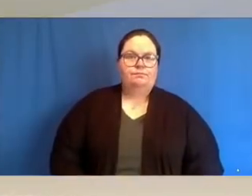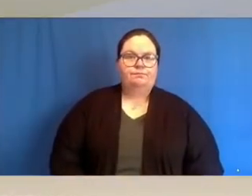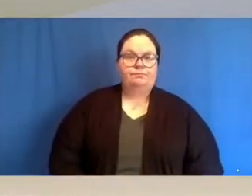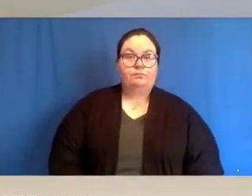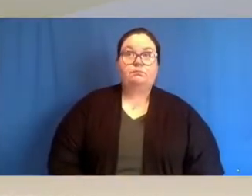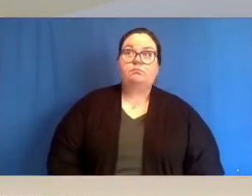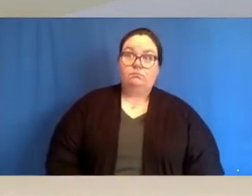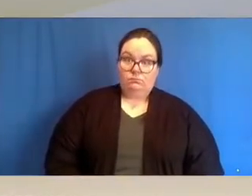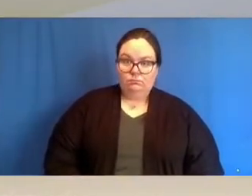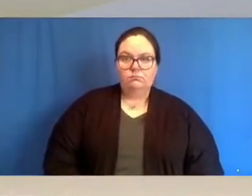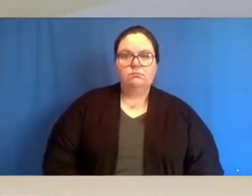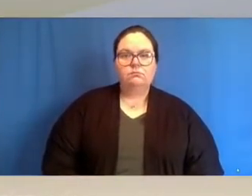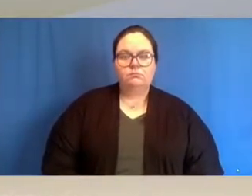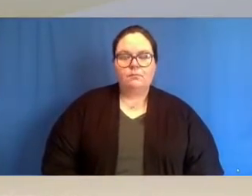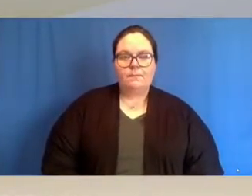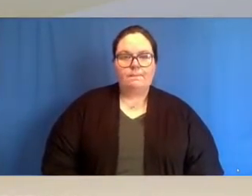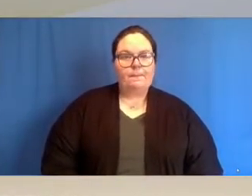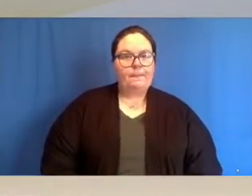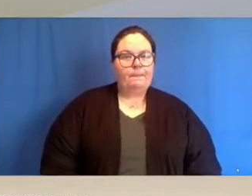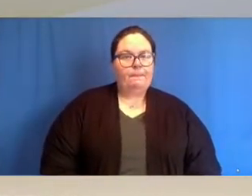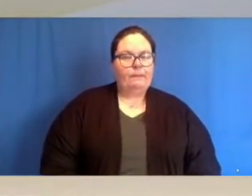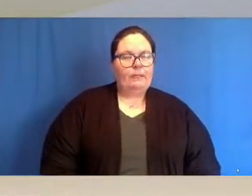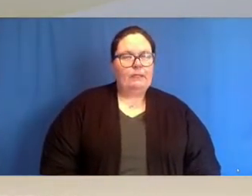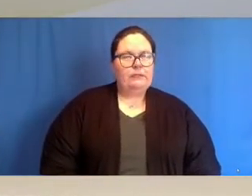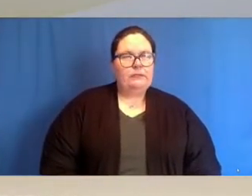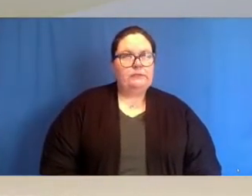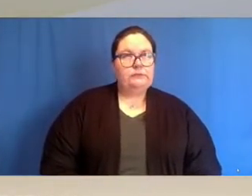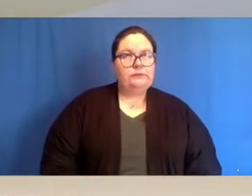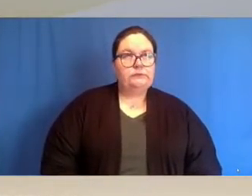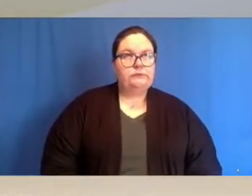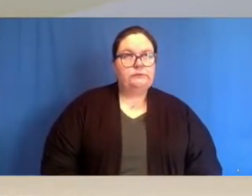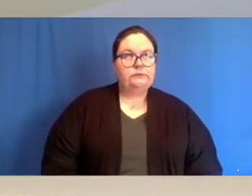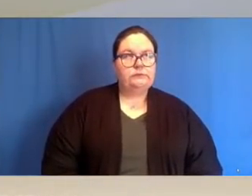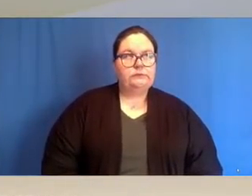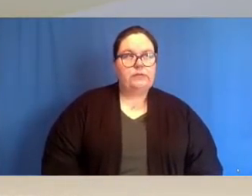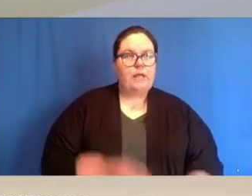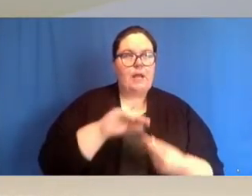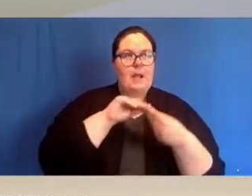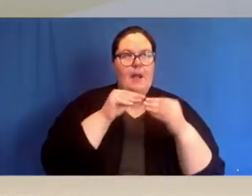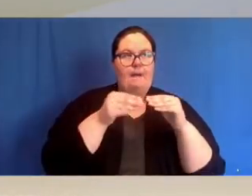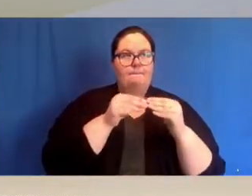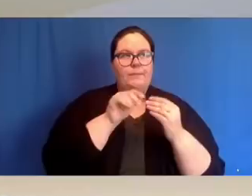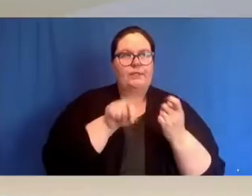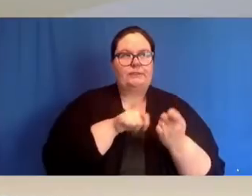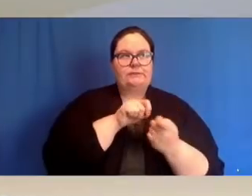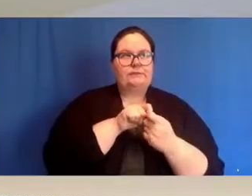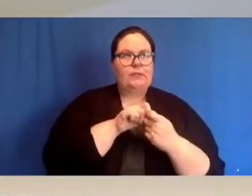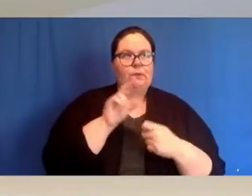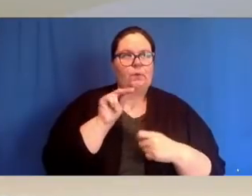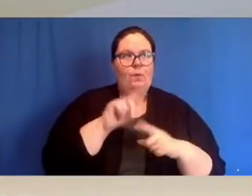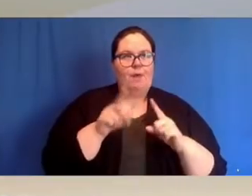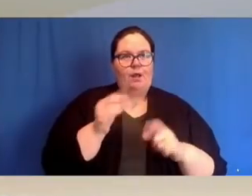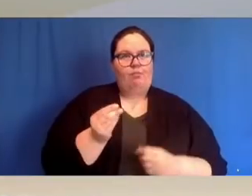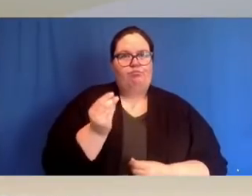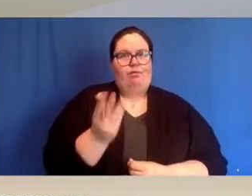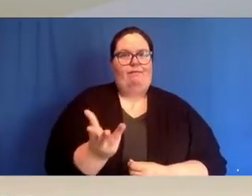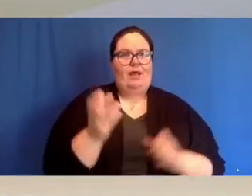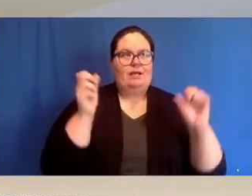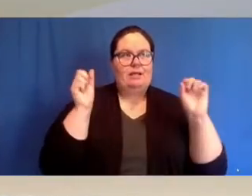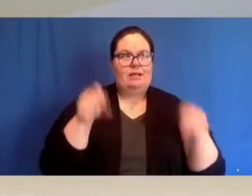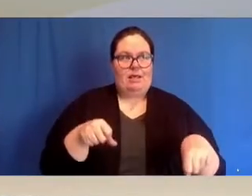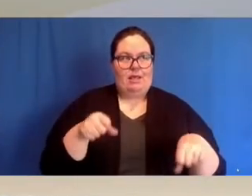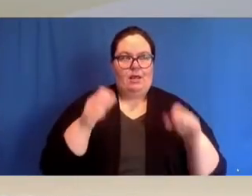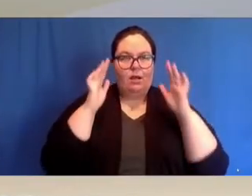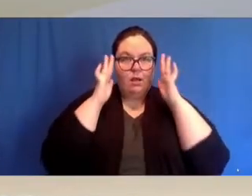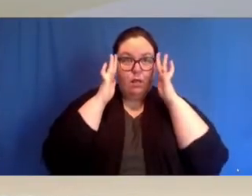So we have, I don't have in front of me the number of ICU beds, but we certainly can provide that.